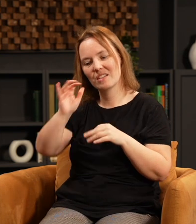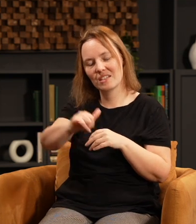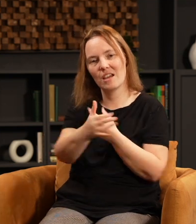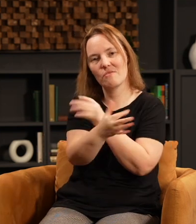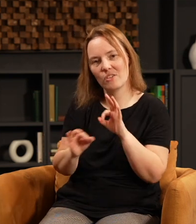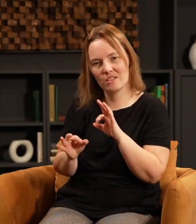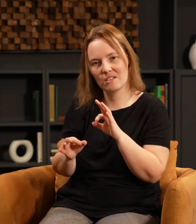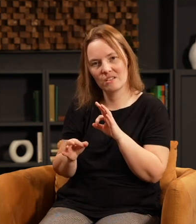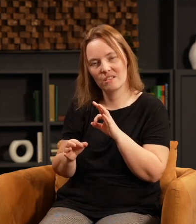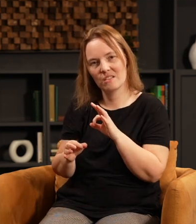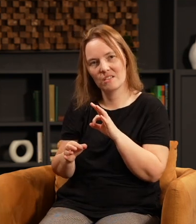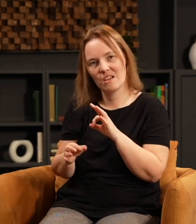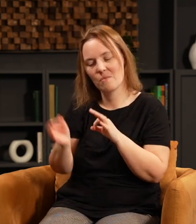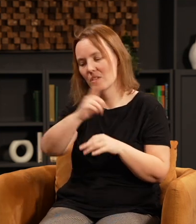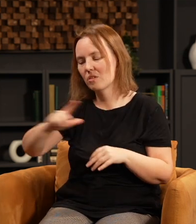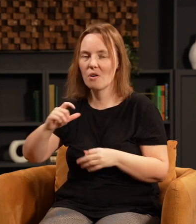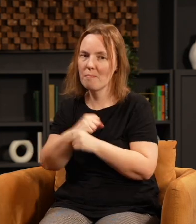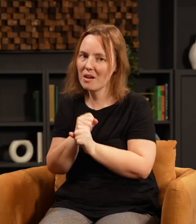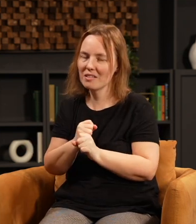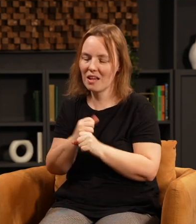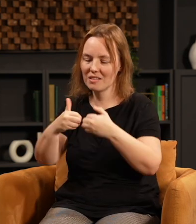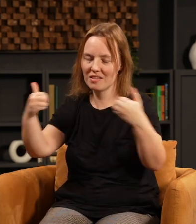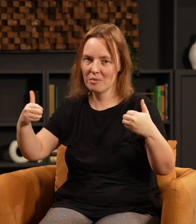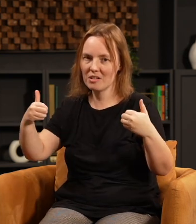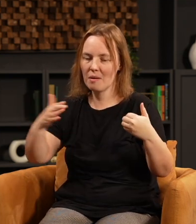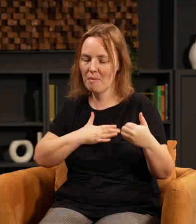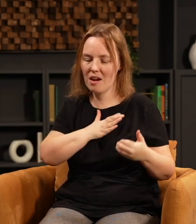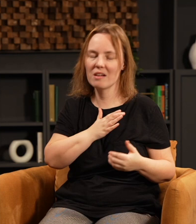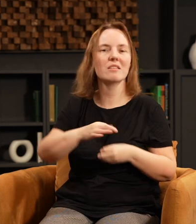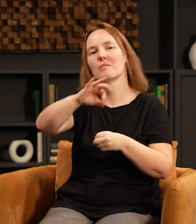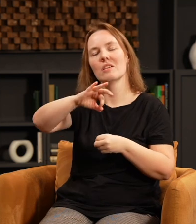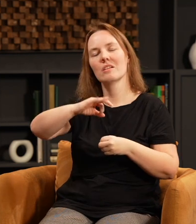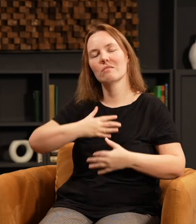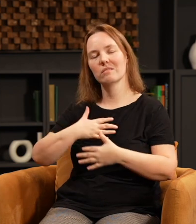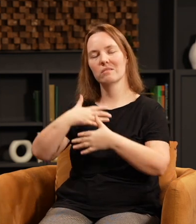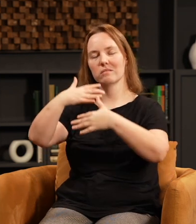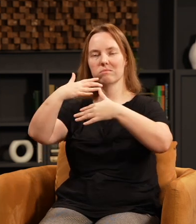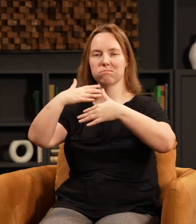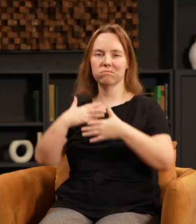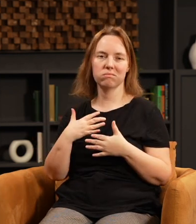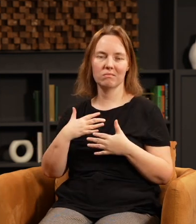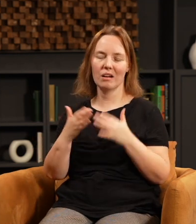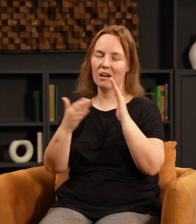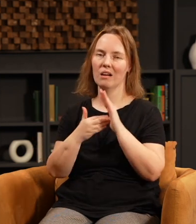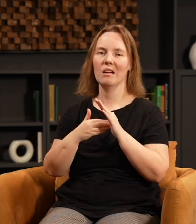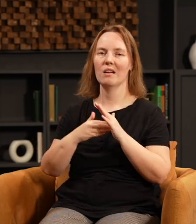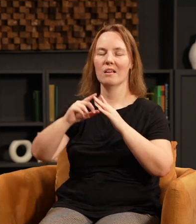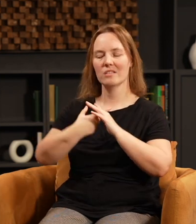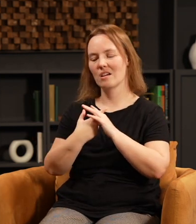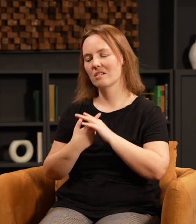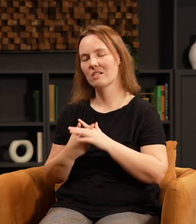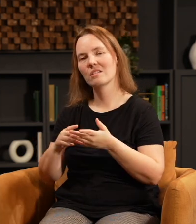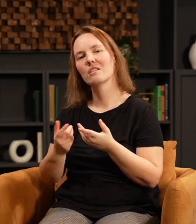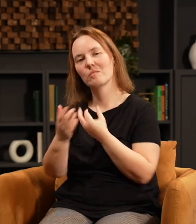free. And when the Lord makes that separation, my spirit can breathe again. And I actually begin to be free and receive all that